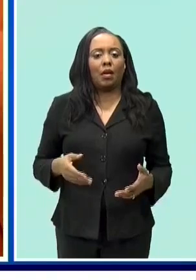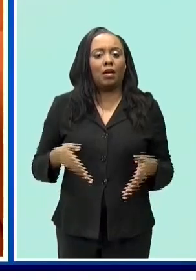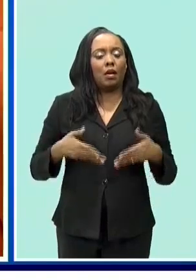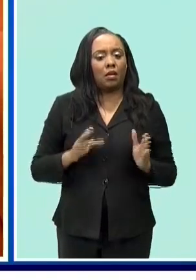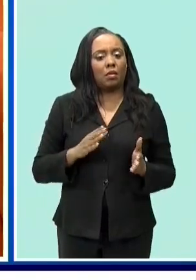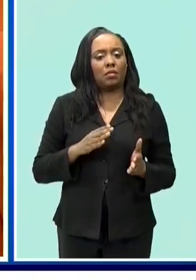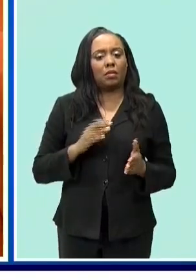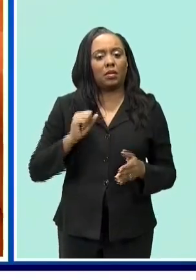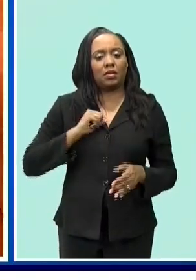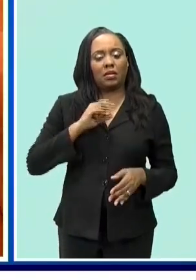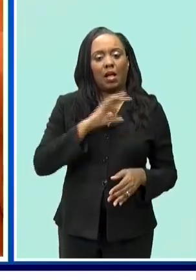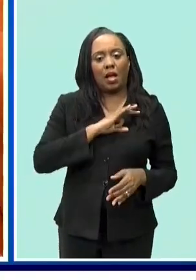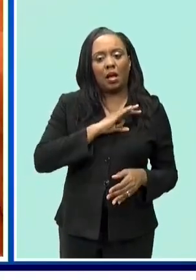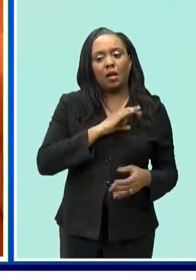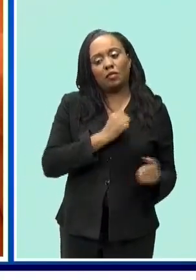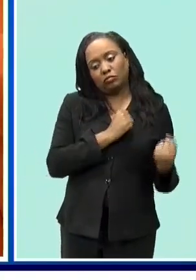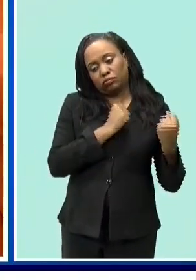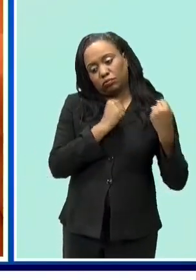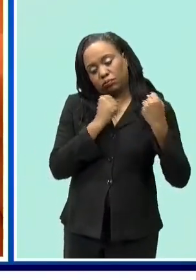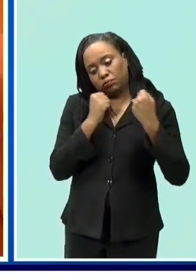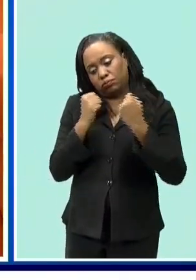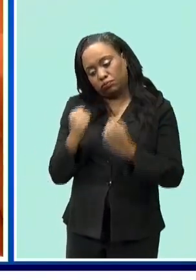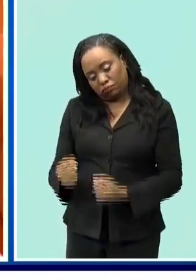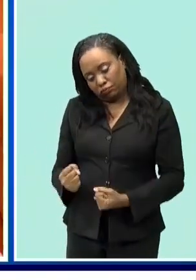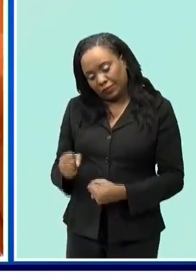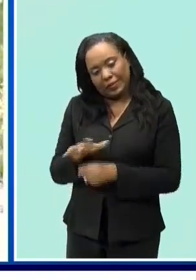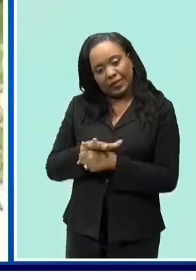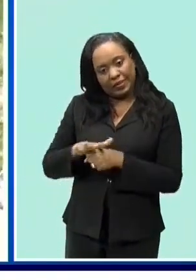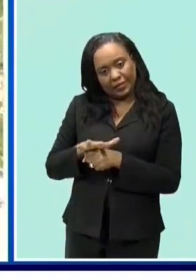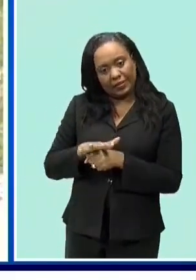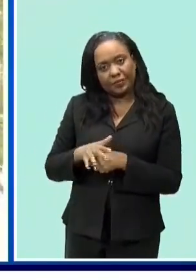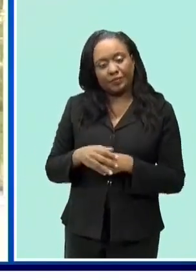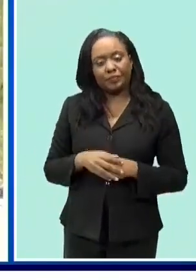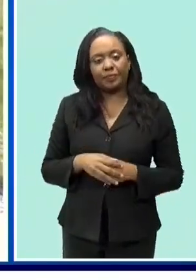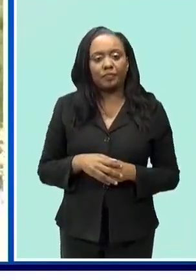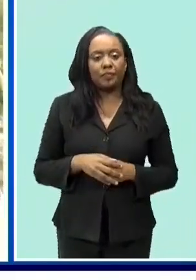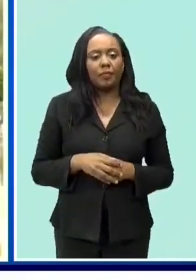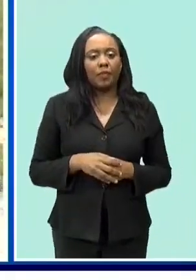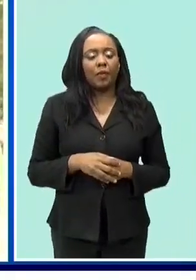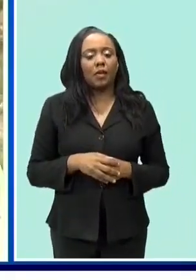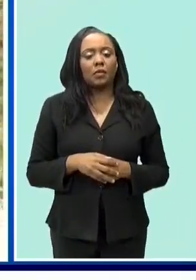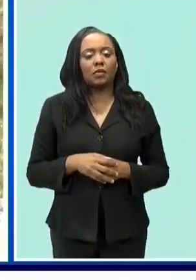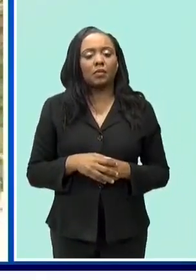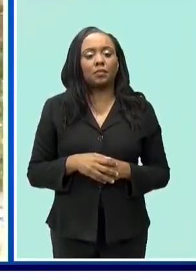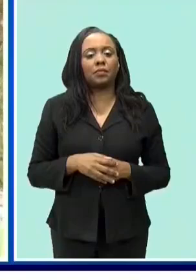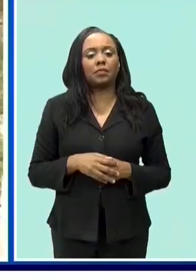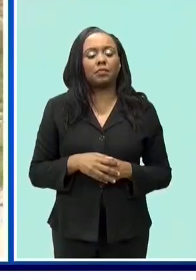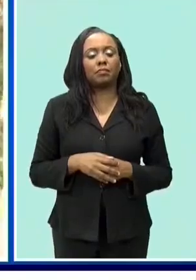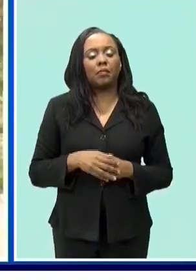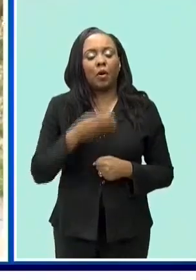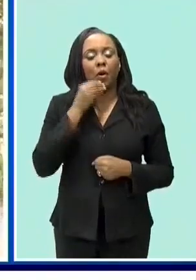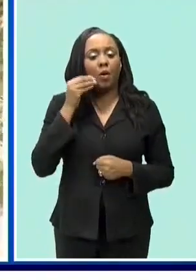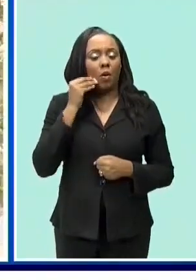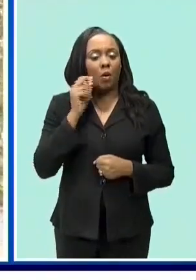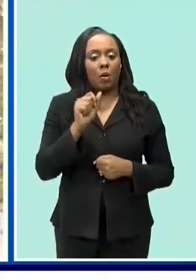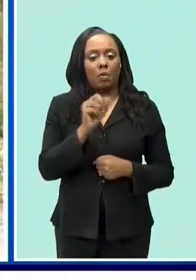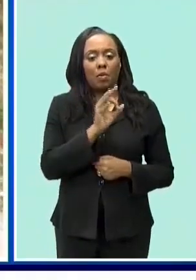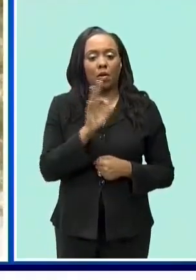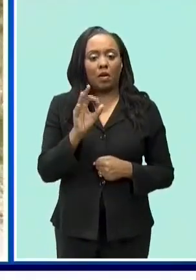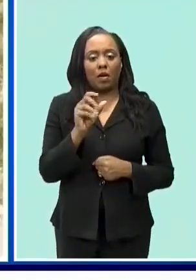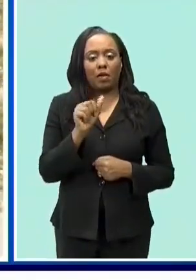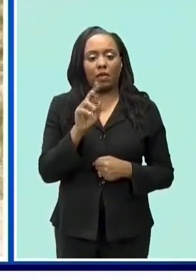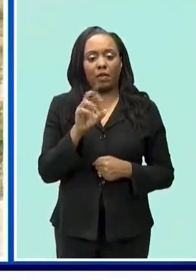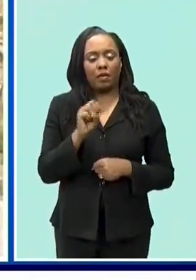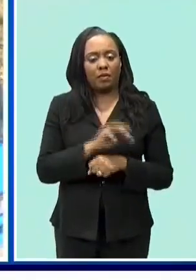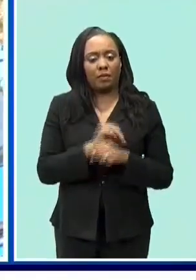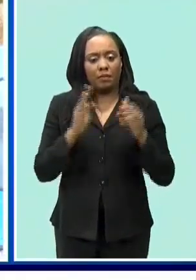to pay a number of house visits if so required. Home Affairs Minister Edmund Hinkson revealed all available resources are